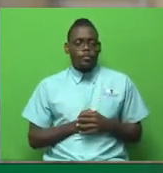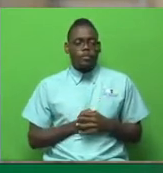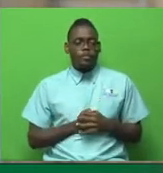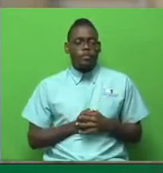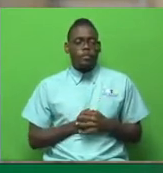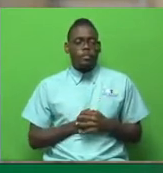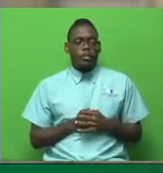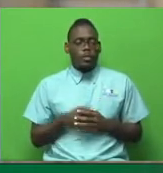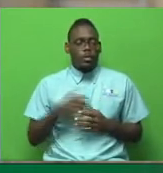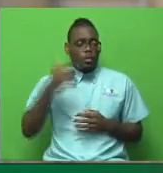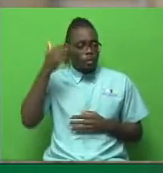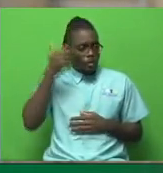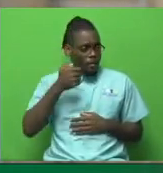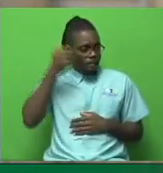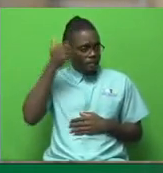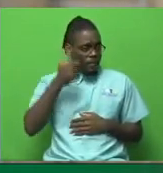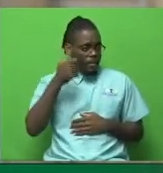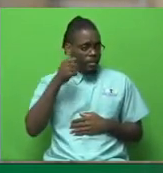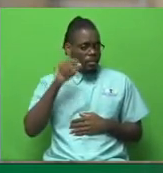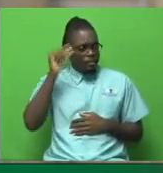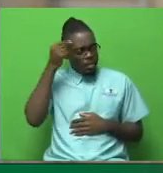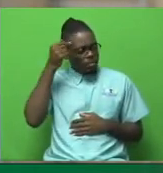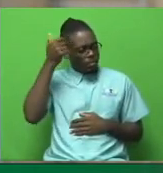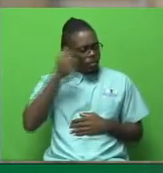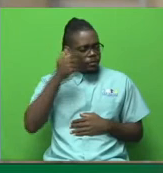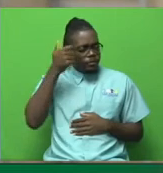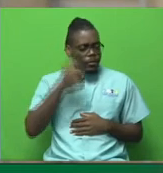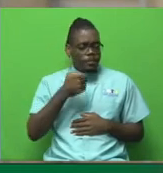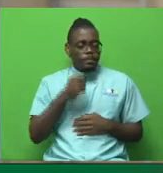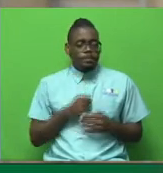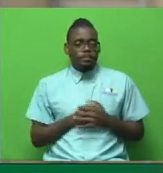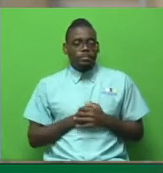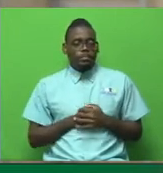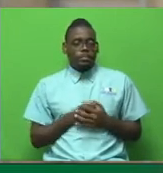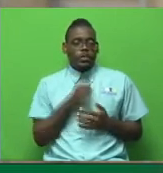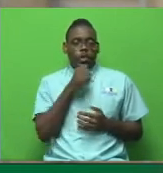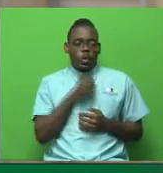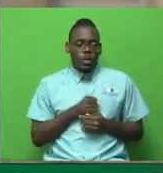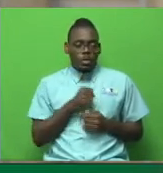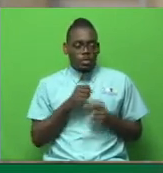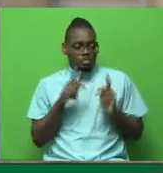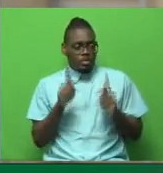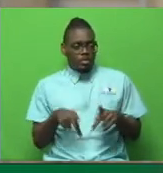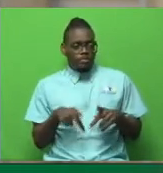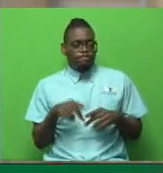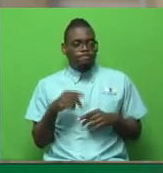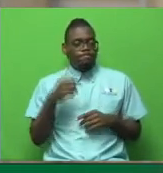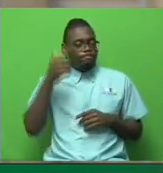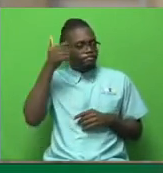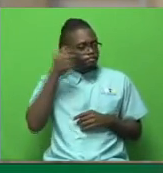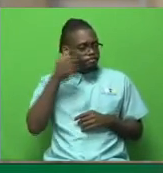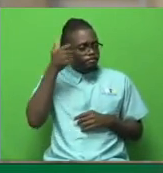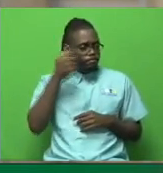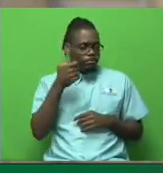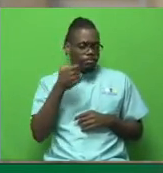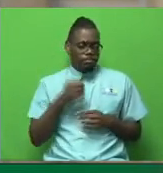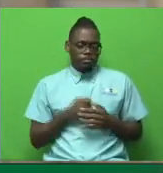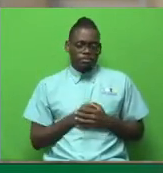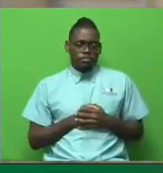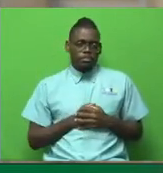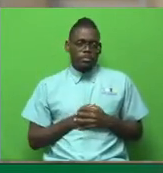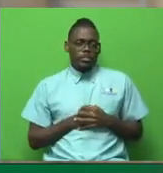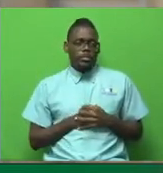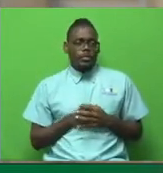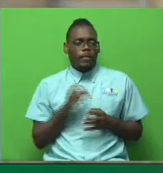dollars senior citizens pension grants of up to 4.3 billion food support food cards school